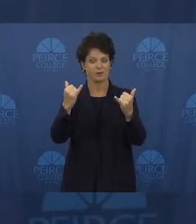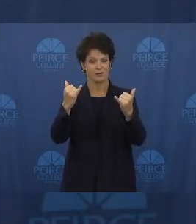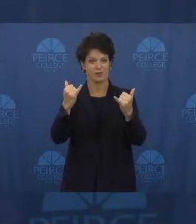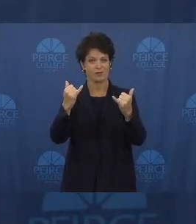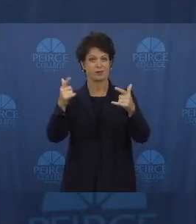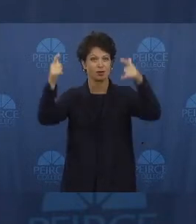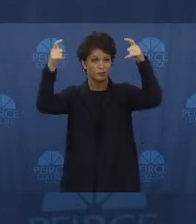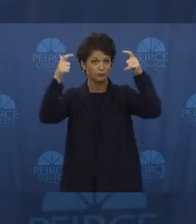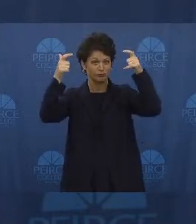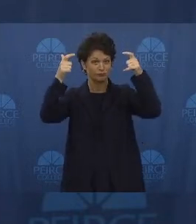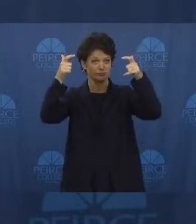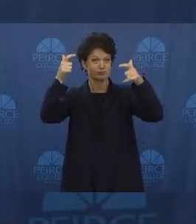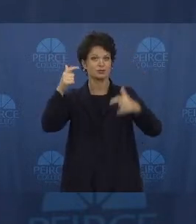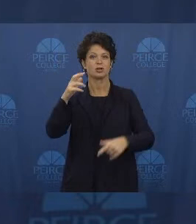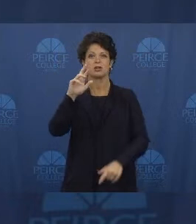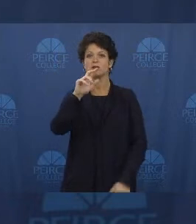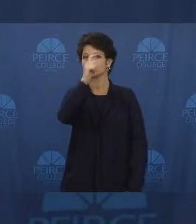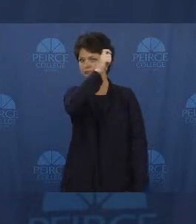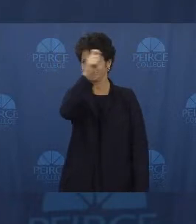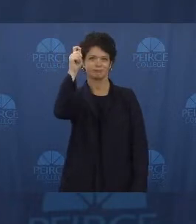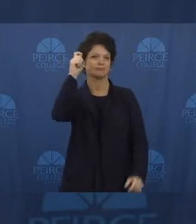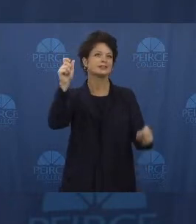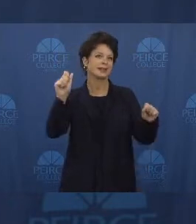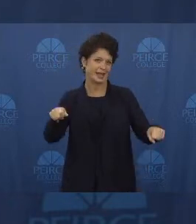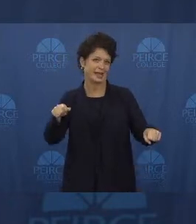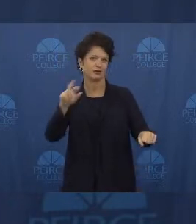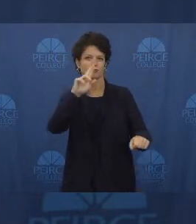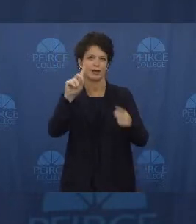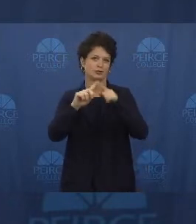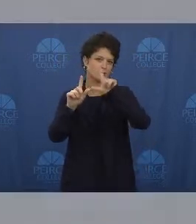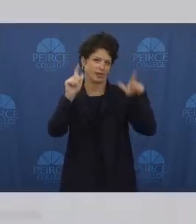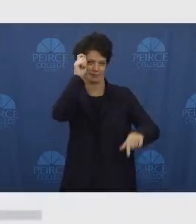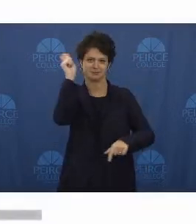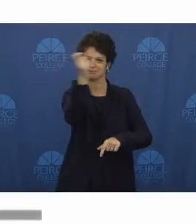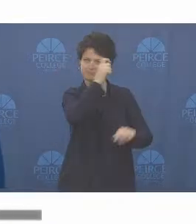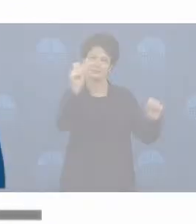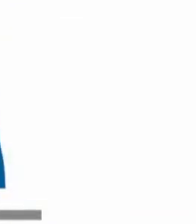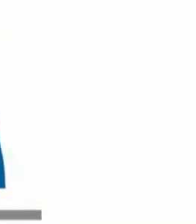from right to left. Congratulations.